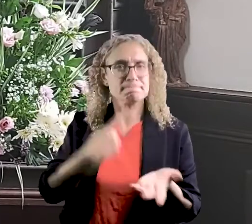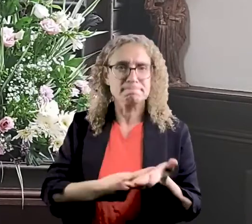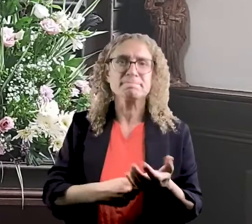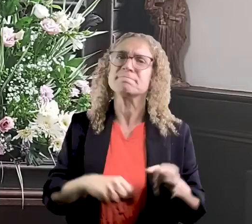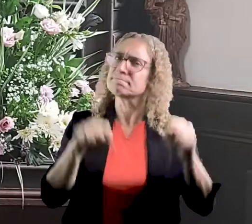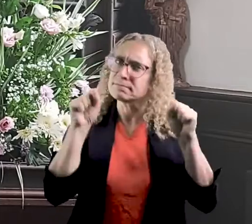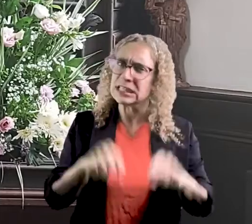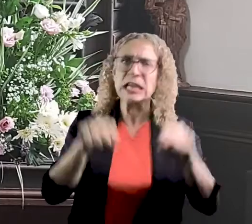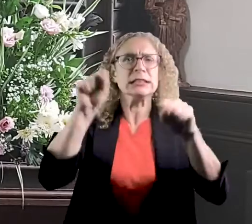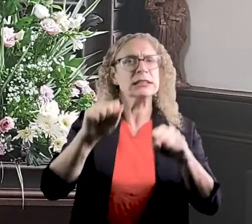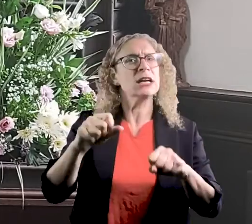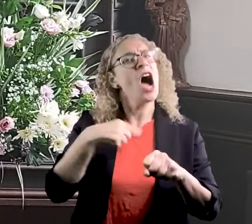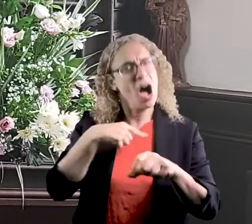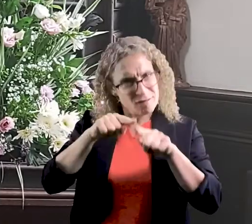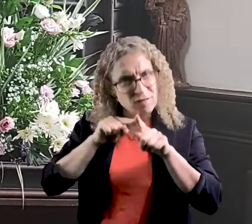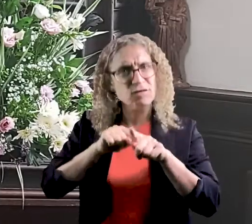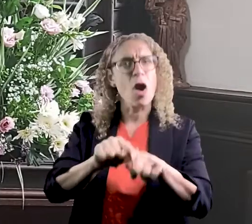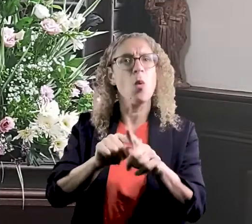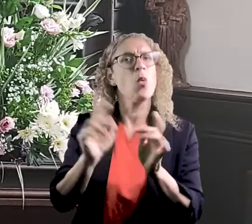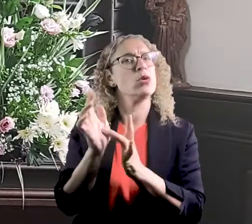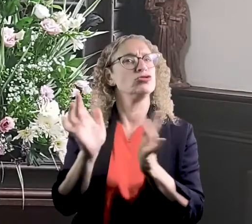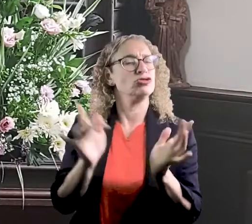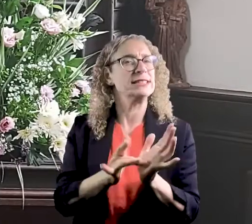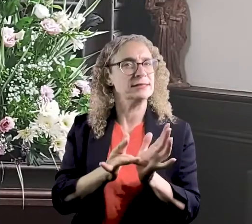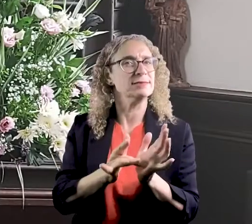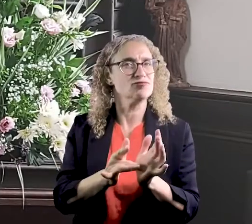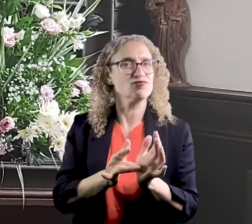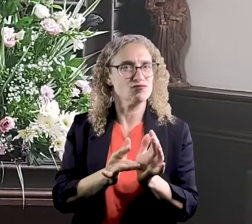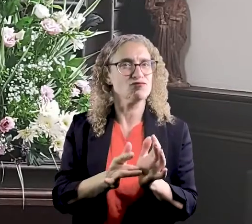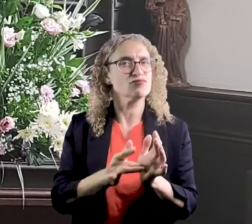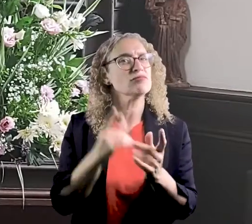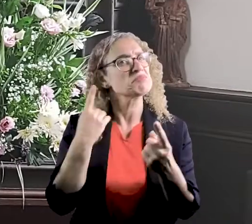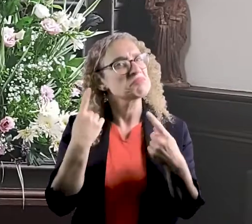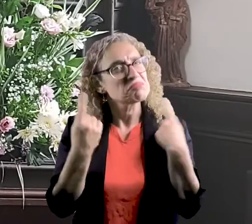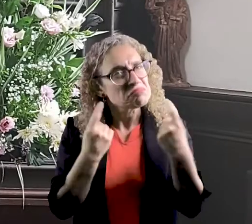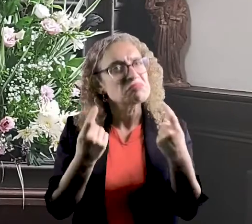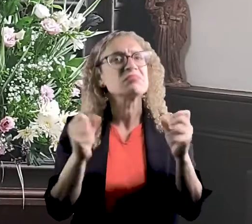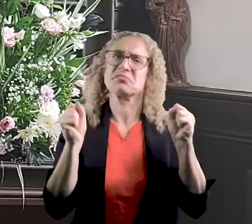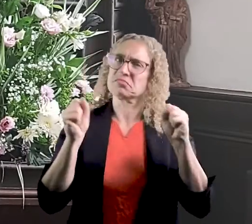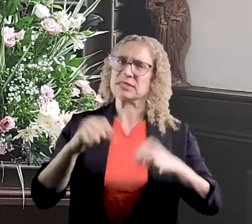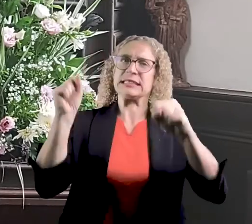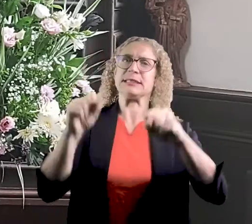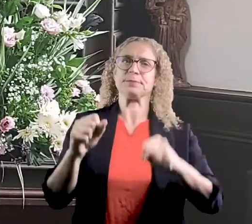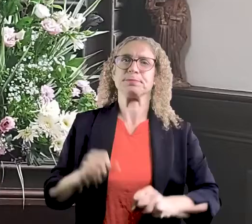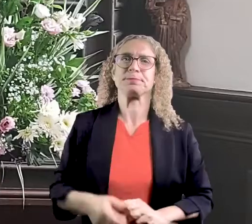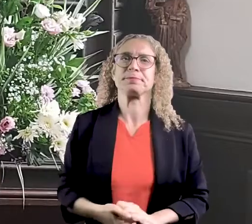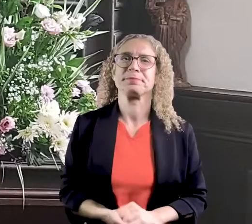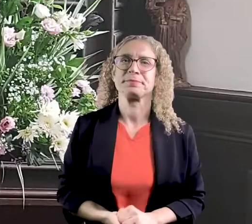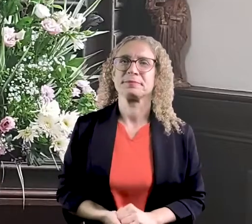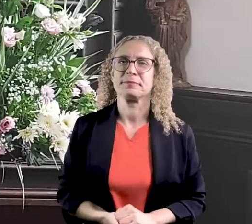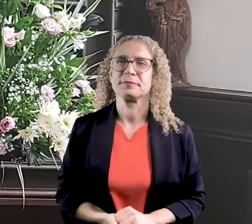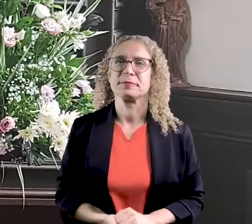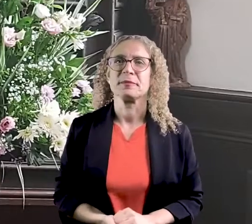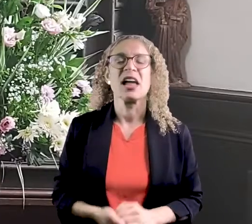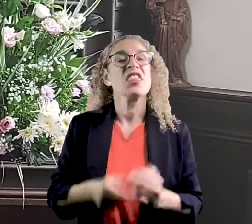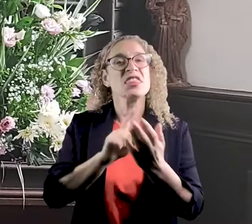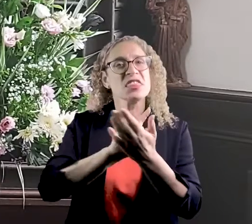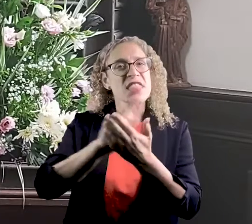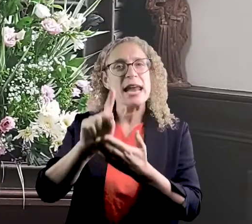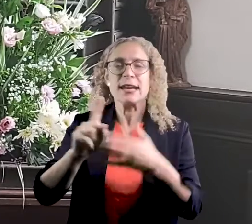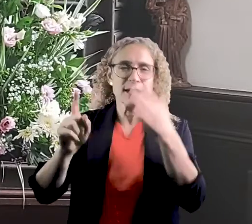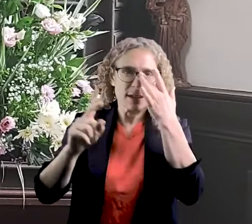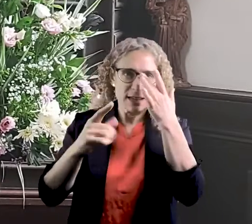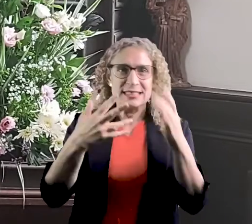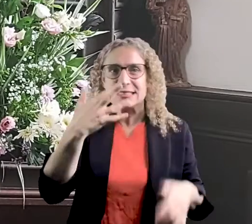Christ in a very deliberate and thought out way. My teenage years